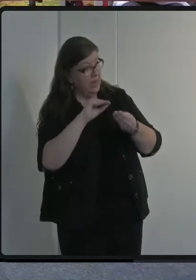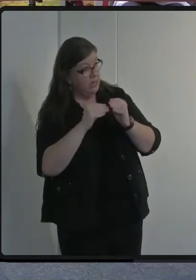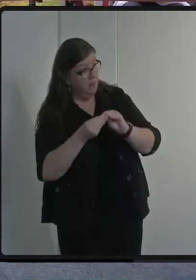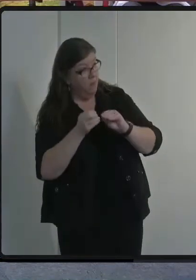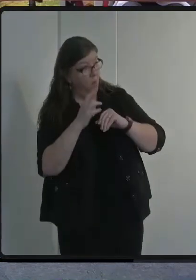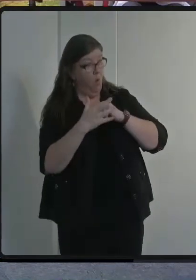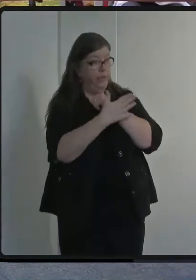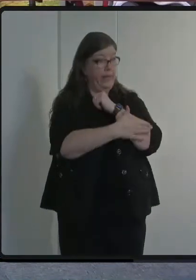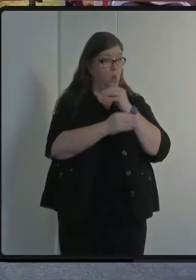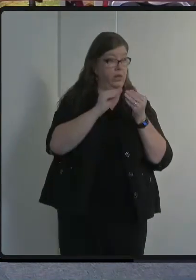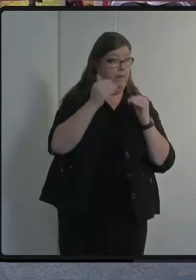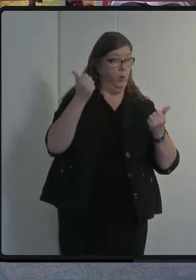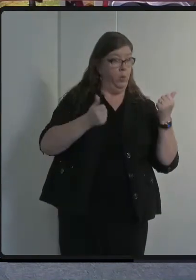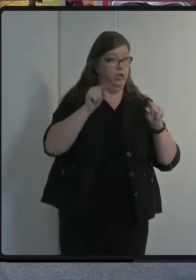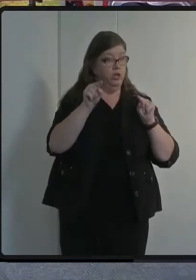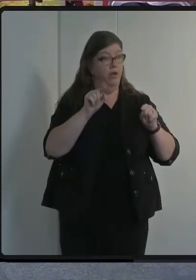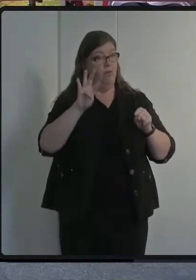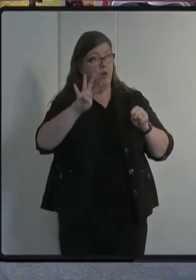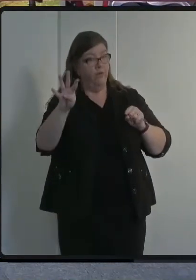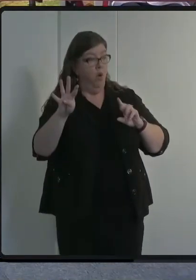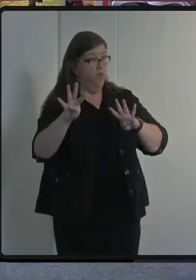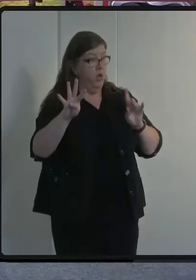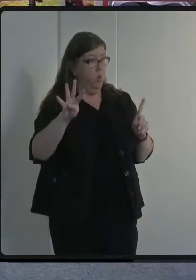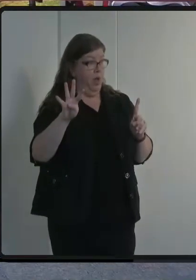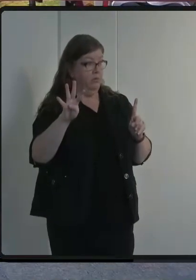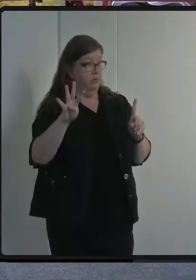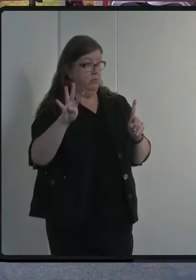county number of 41?